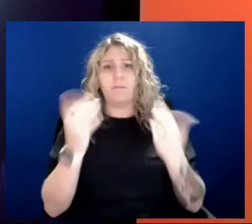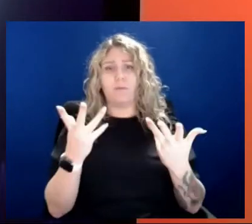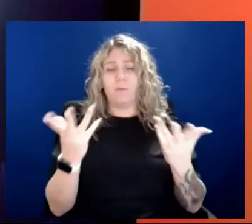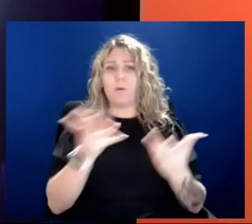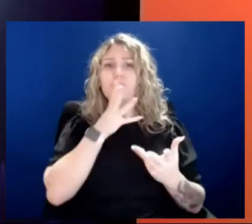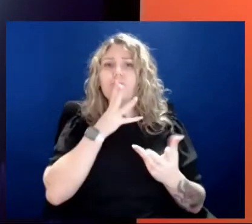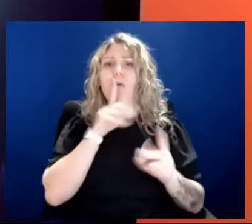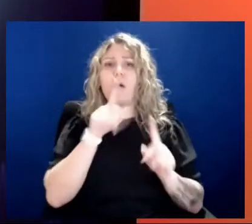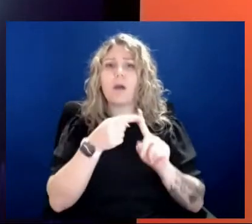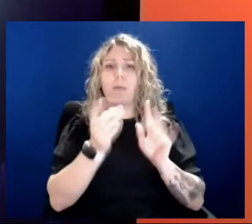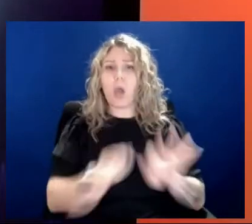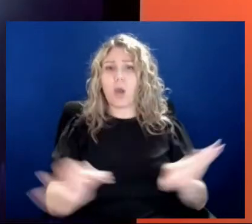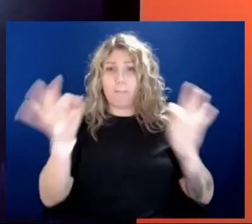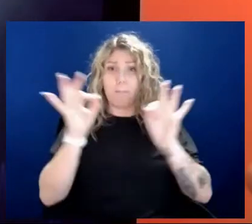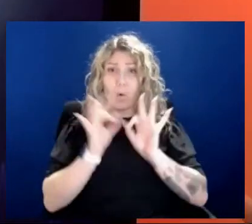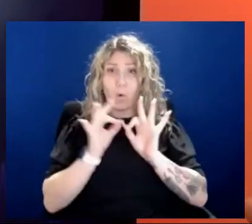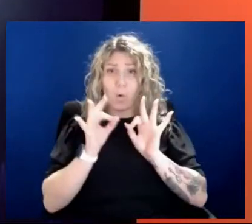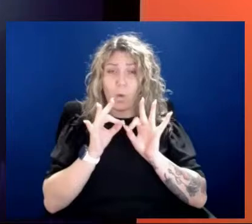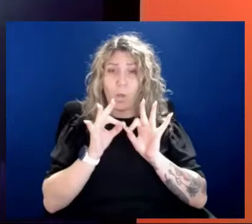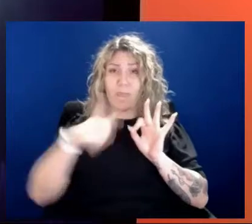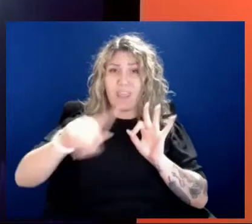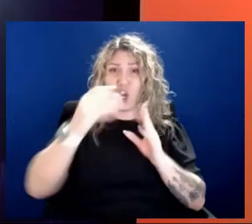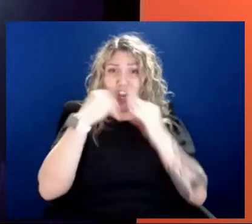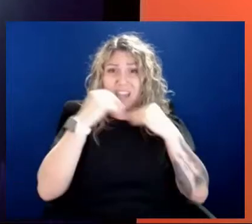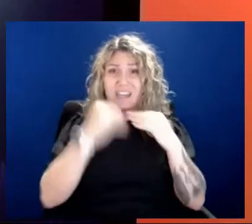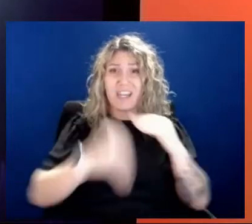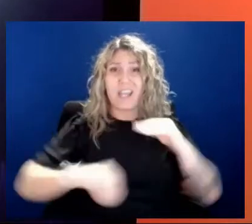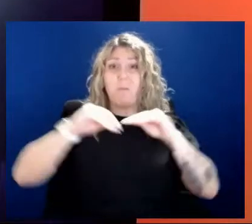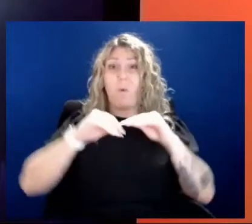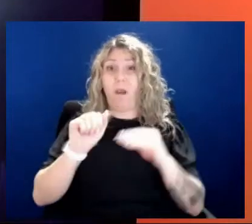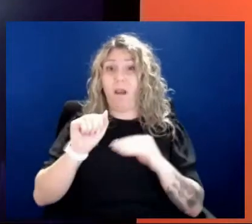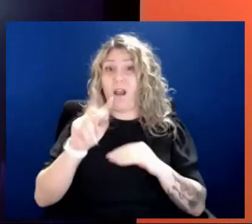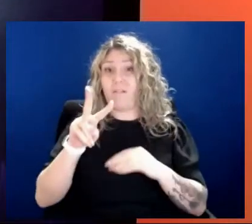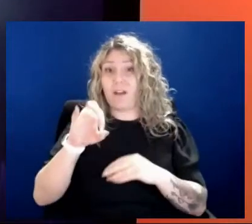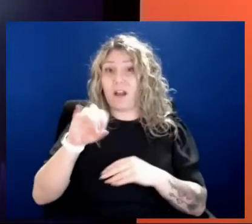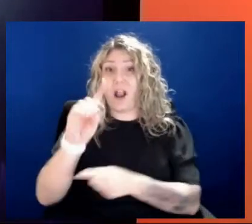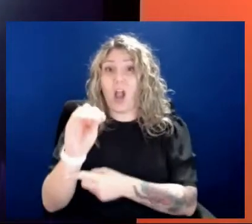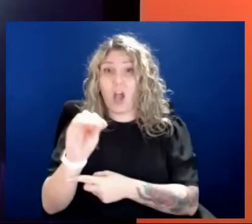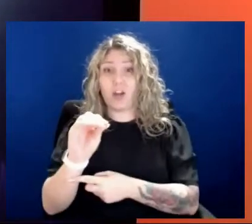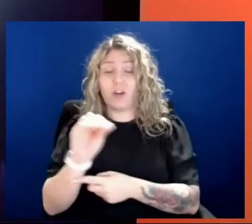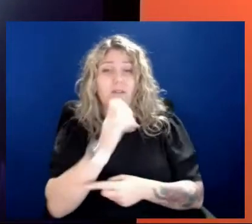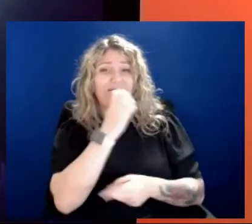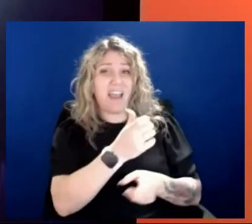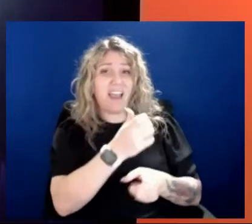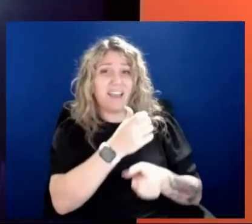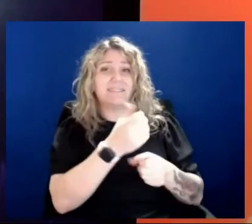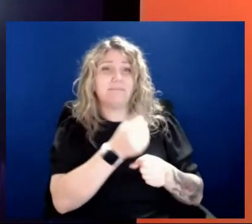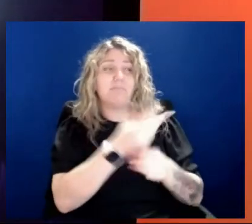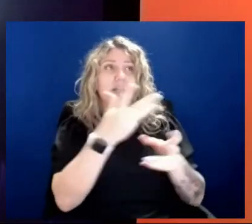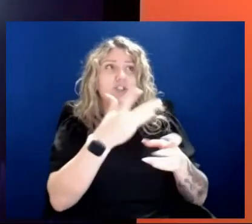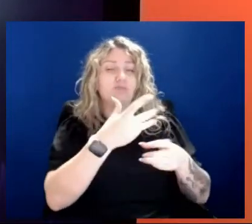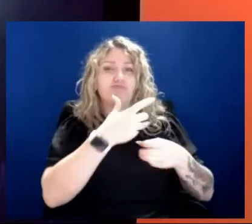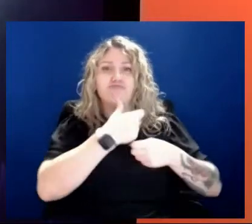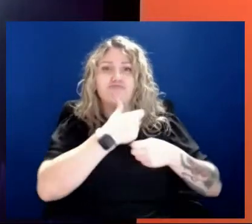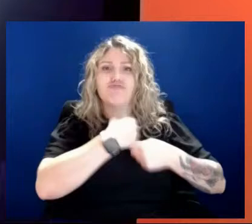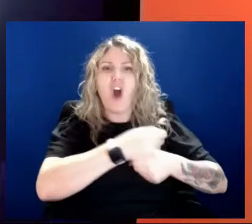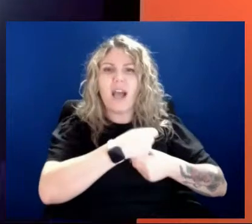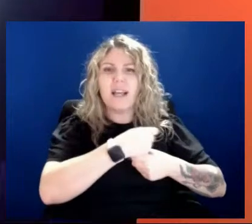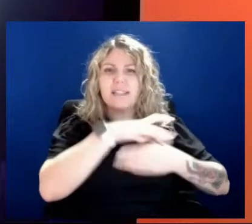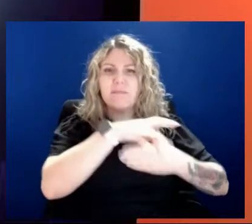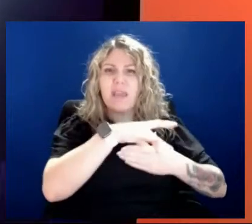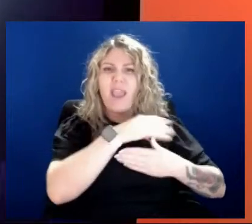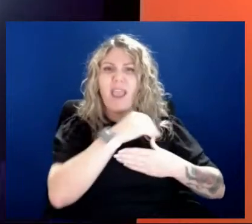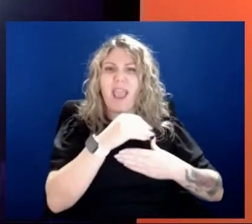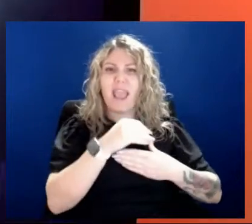oh, by the way, these people who are consuming more avocado are consuming less processed meat, less saturated fats. And so